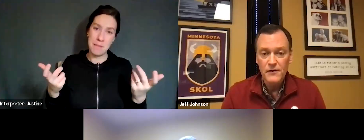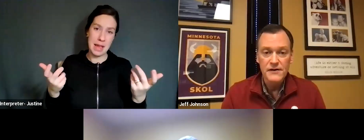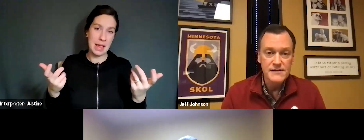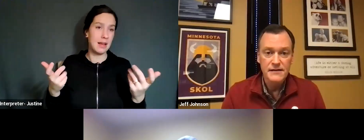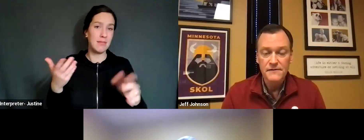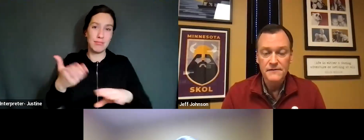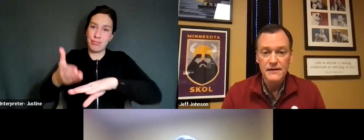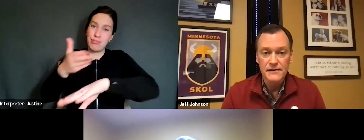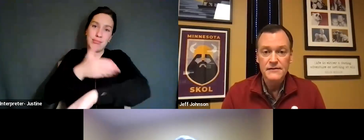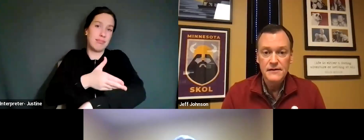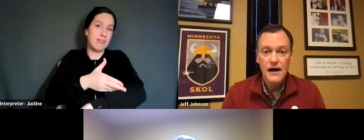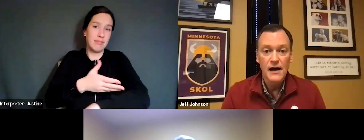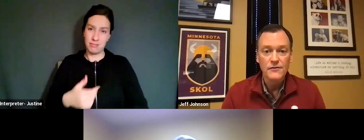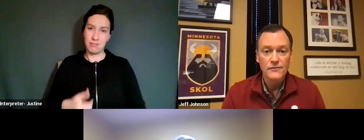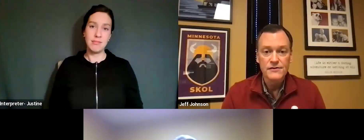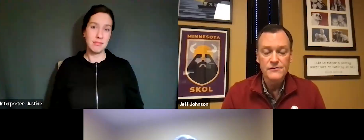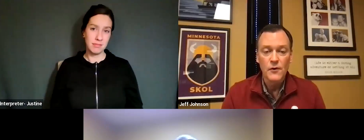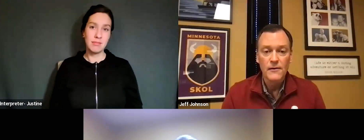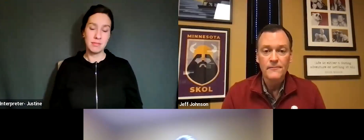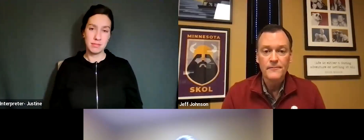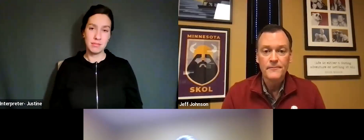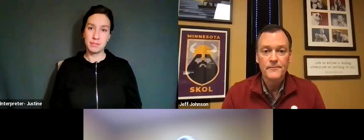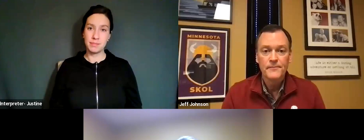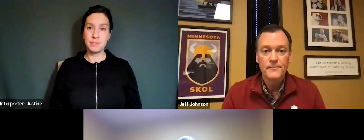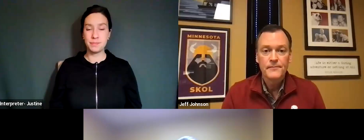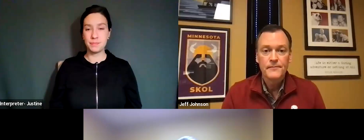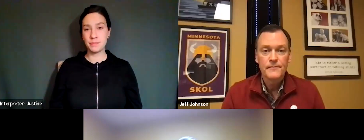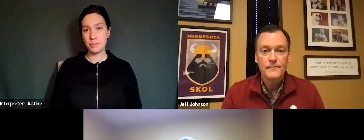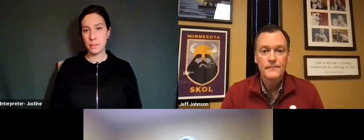you know, fairly significant hires as well.